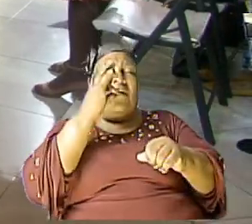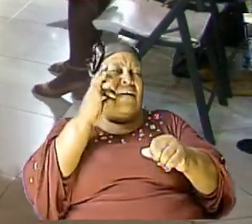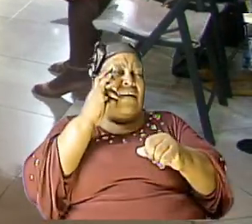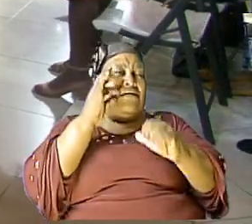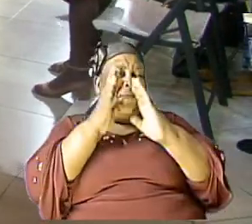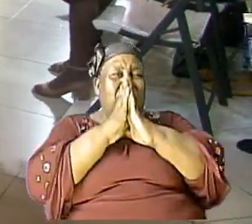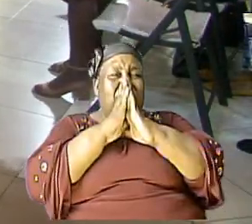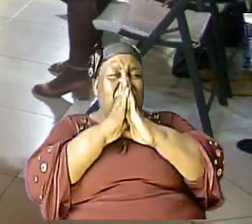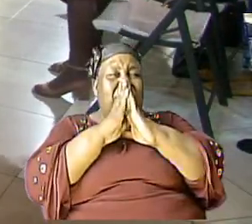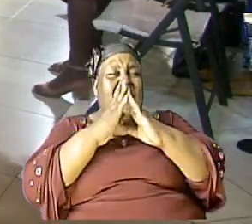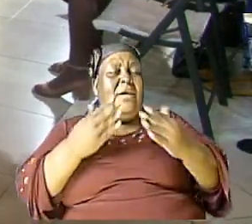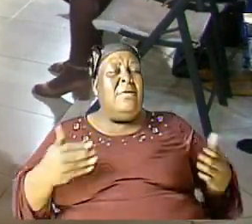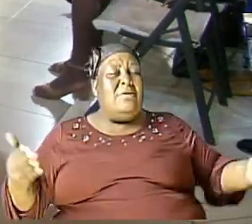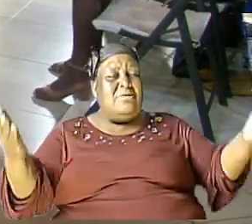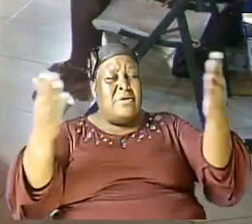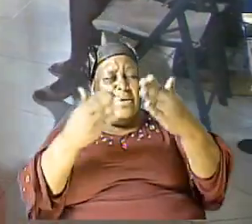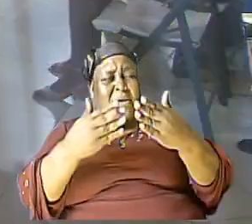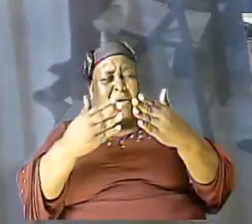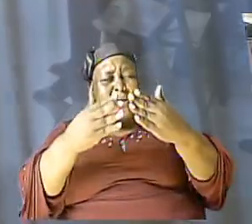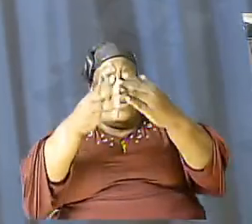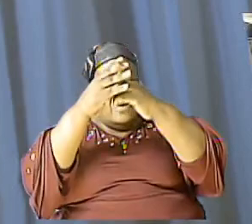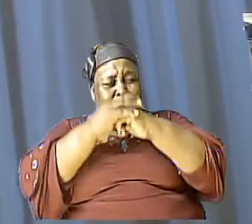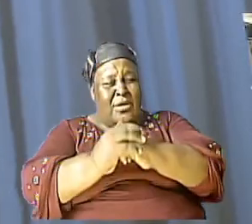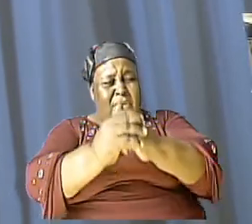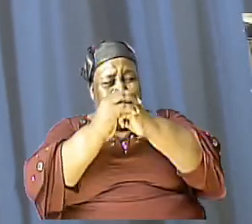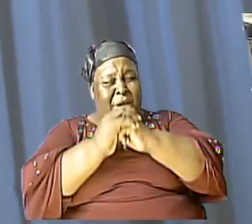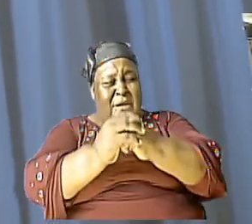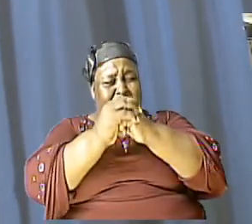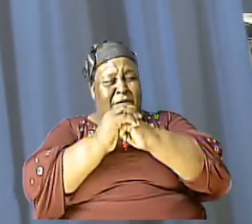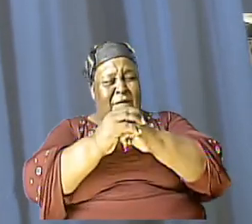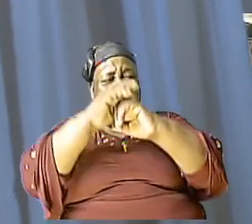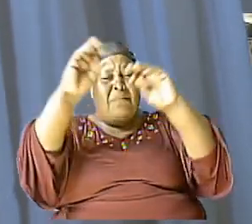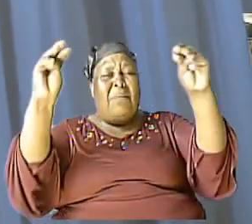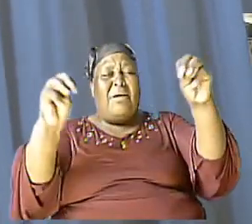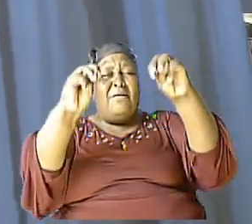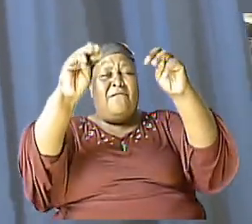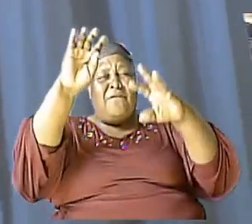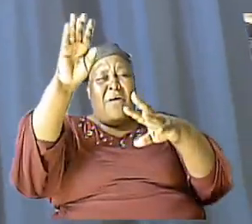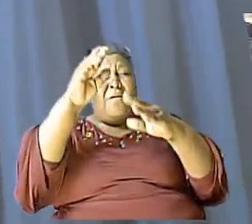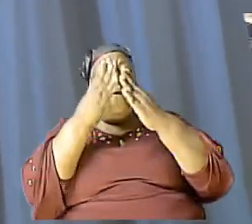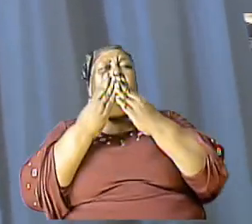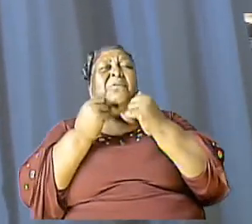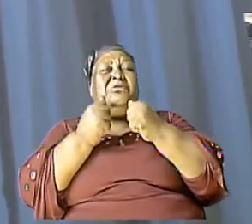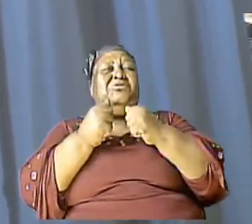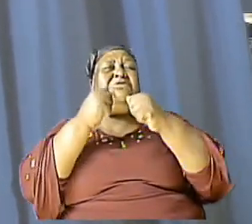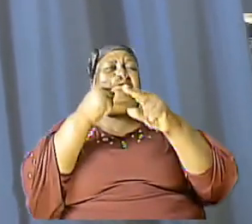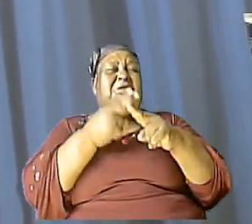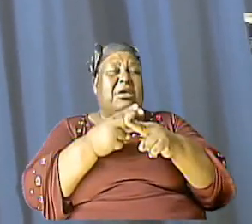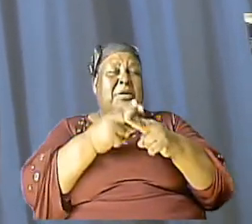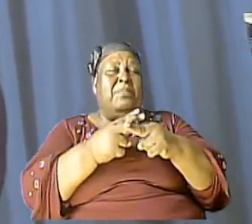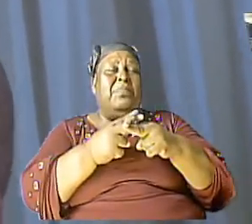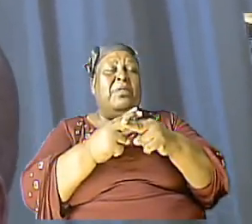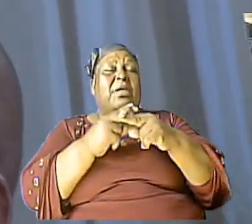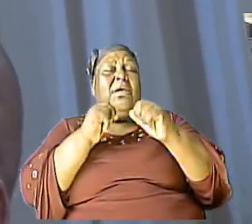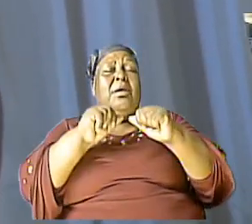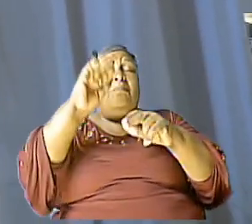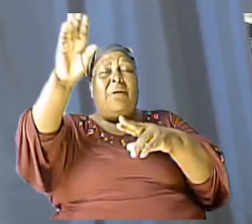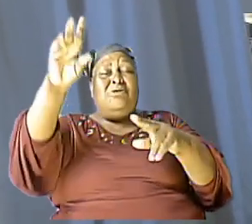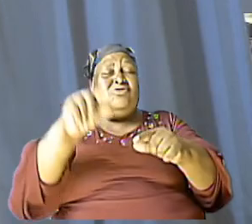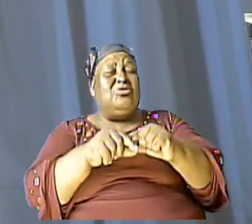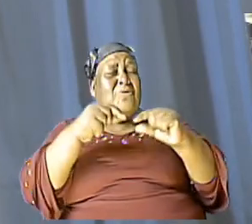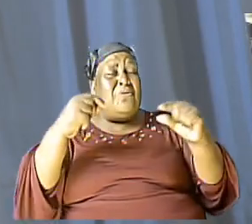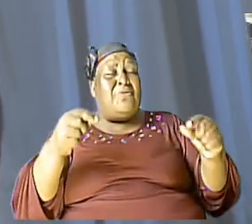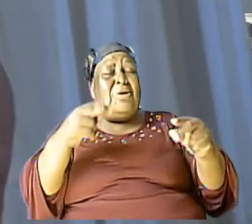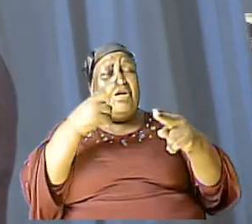to worship you, to magnify you, to praise your holy name. We bless you, mighty